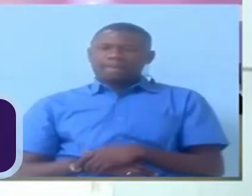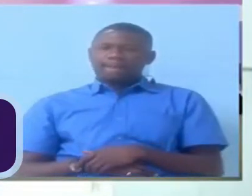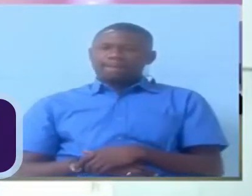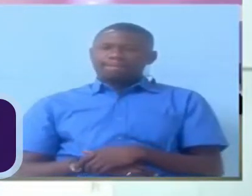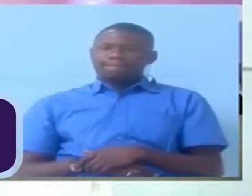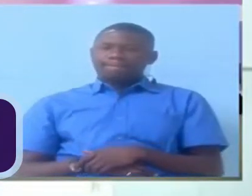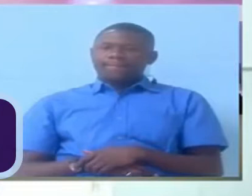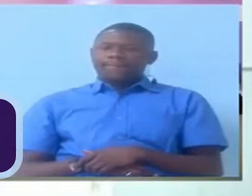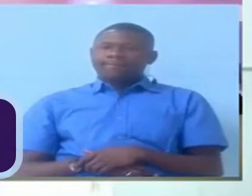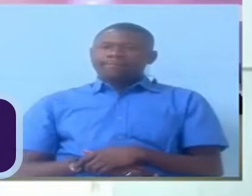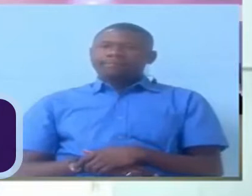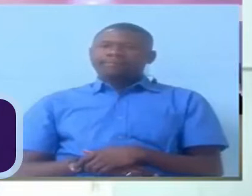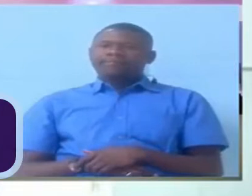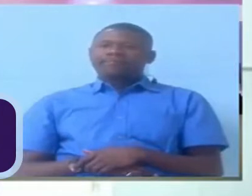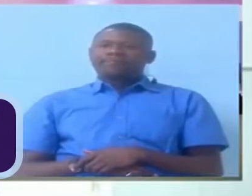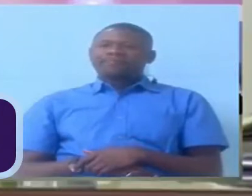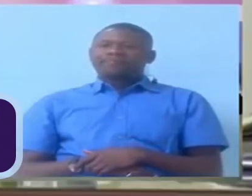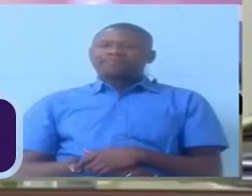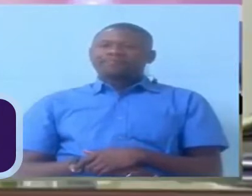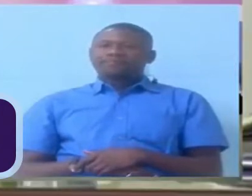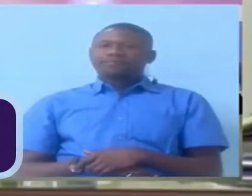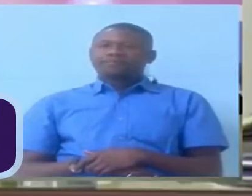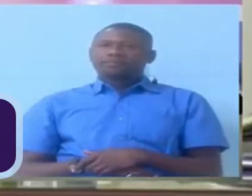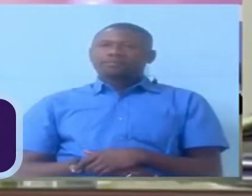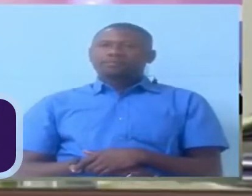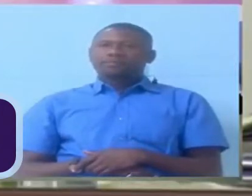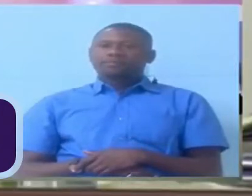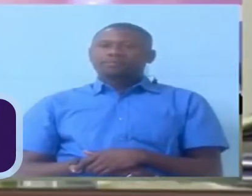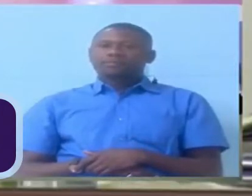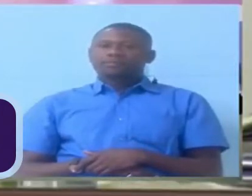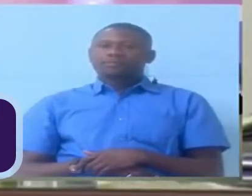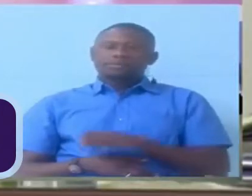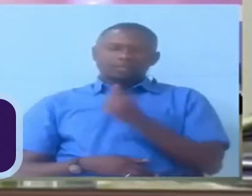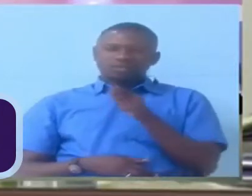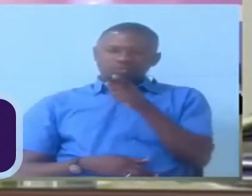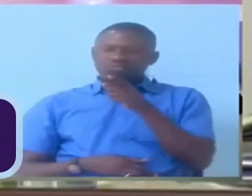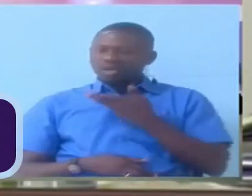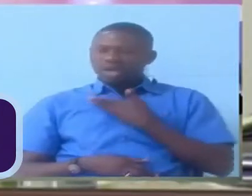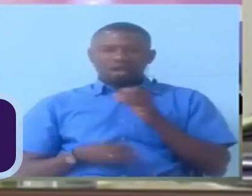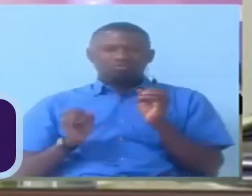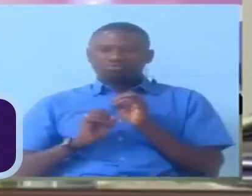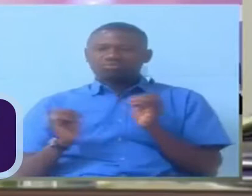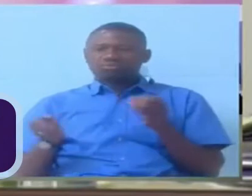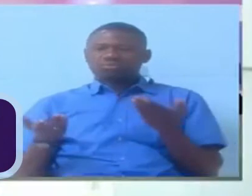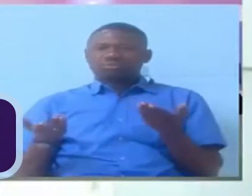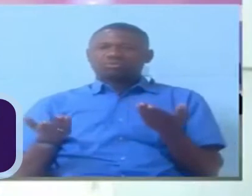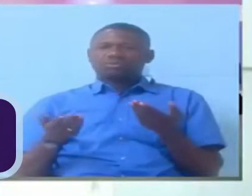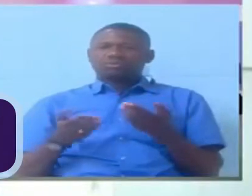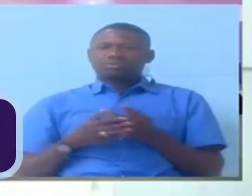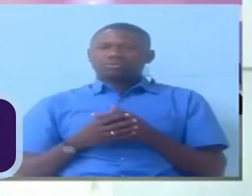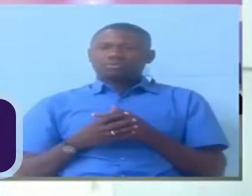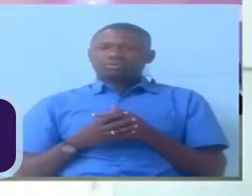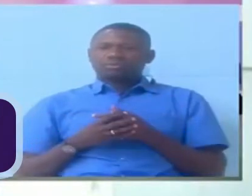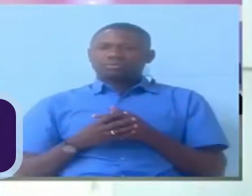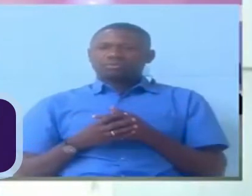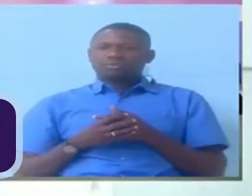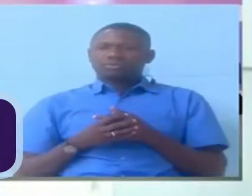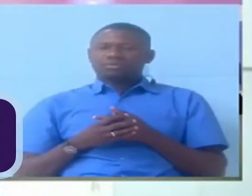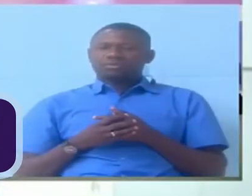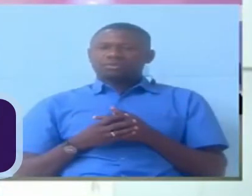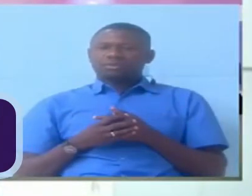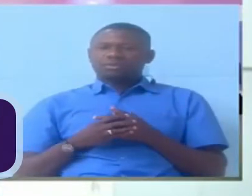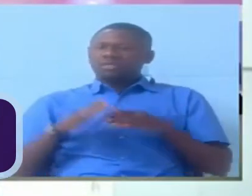If I may read you correctly, it means those who don't have O levels to be officers. Mela kumu fa ambaklo nindi meni alonko